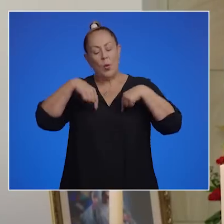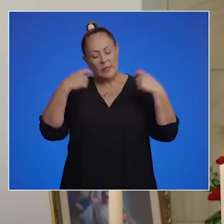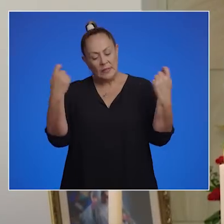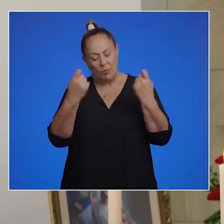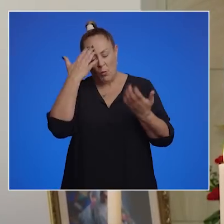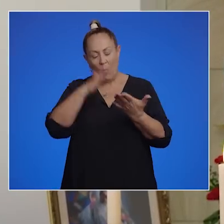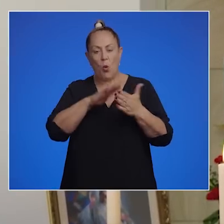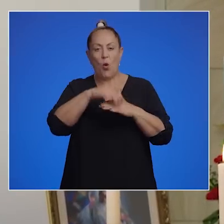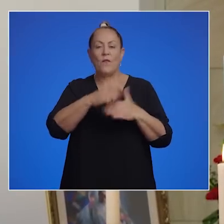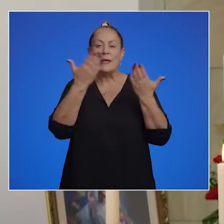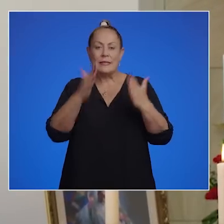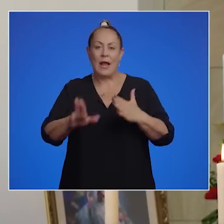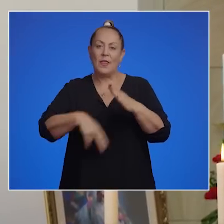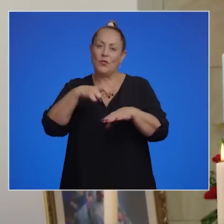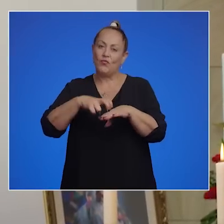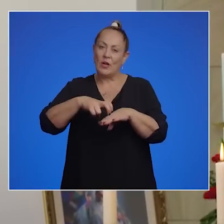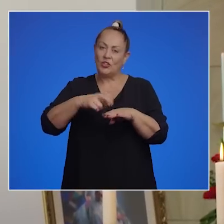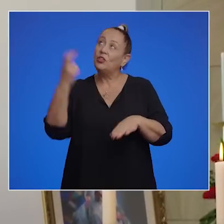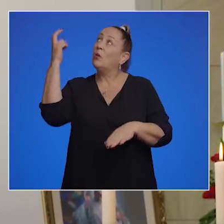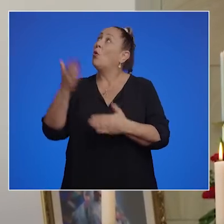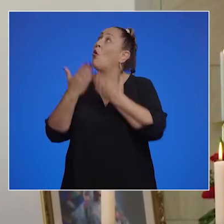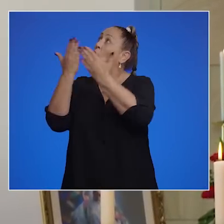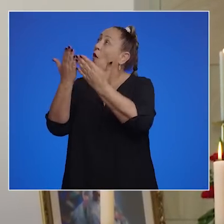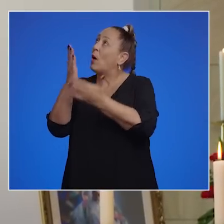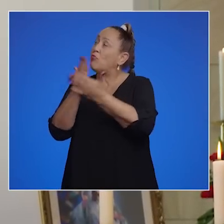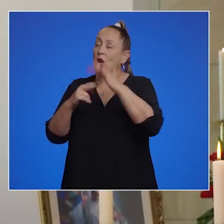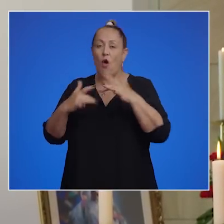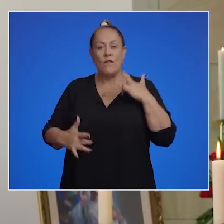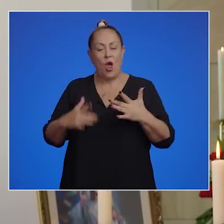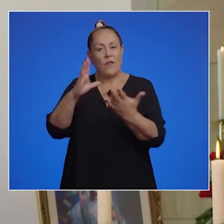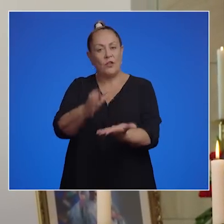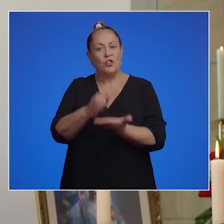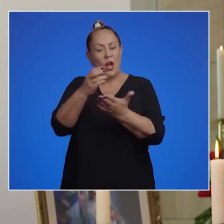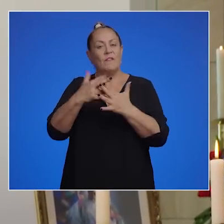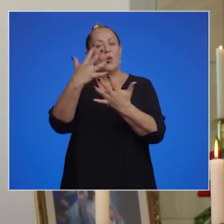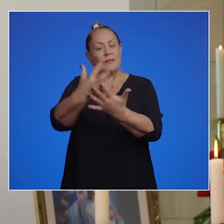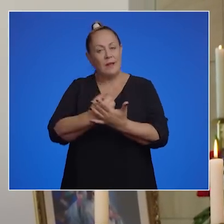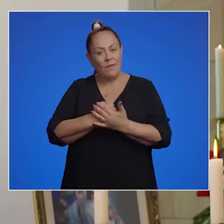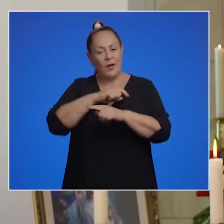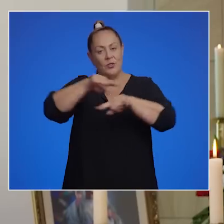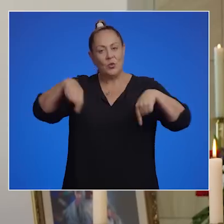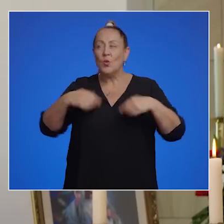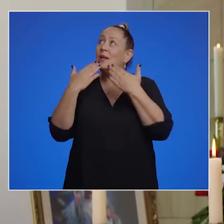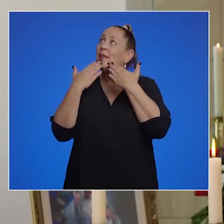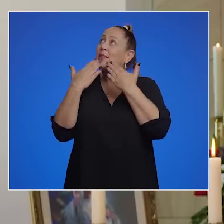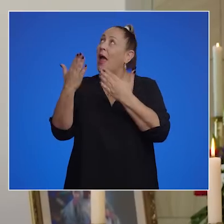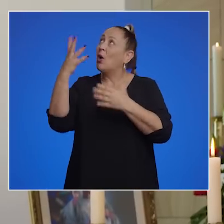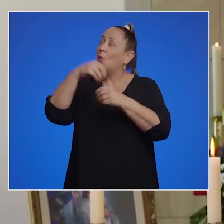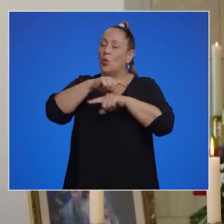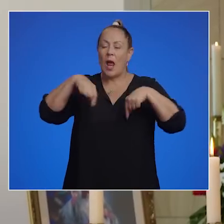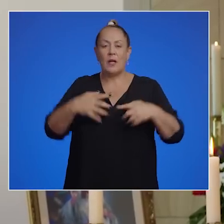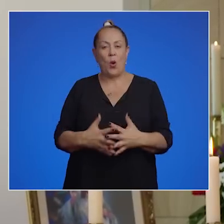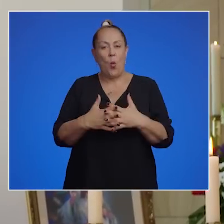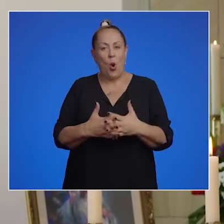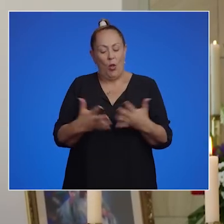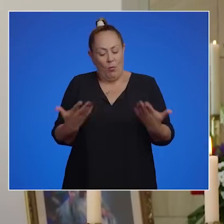Therefore, as we celebrate the memorial of his death and resurrection, we offer you, Lord, the bread of life and the chalice of salvation, giving thanks that you have held us worthy to